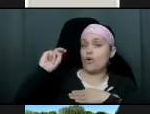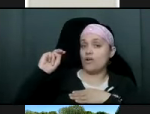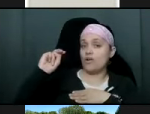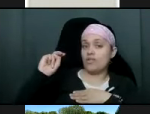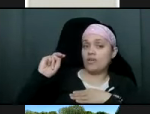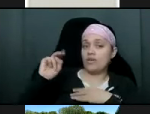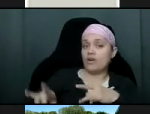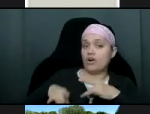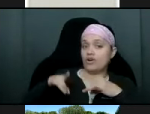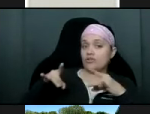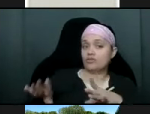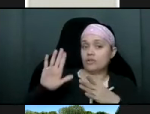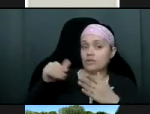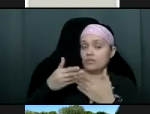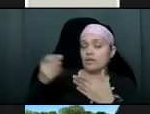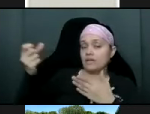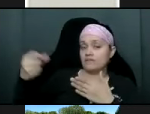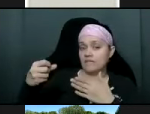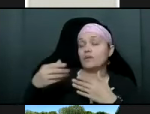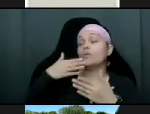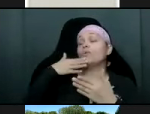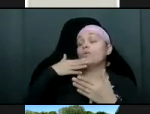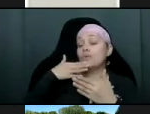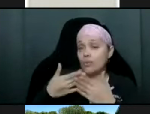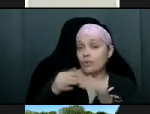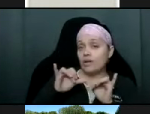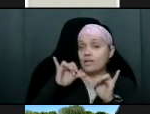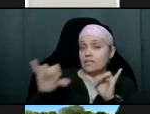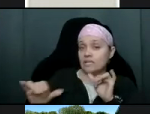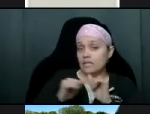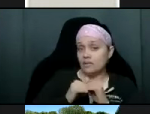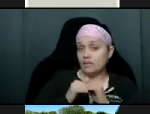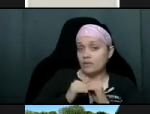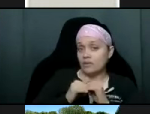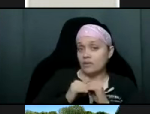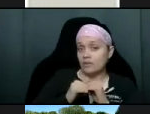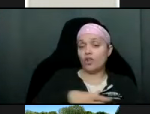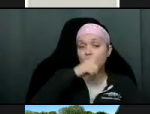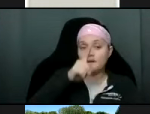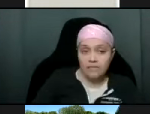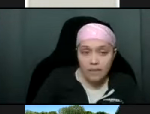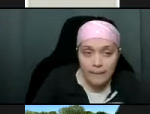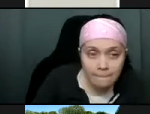Australia. And all right, good. He stayed with the coastline for quite a while,